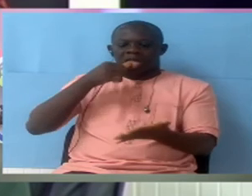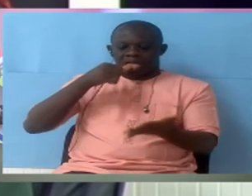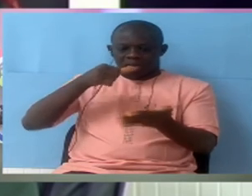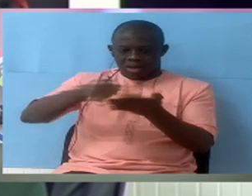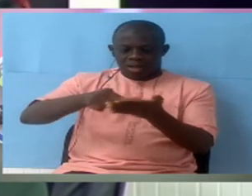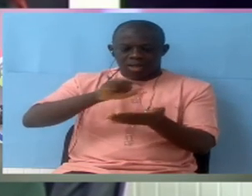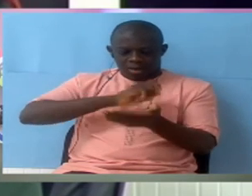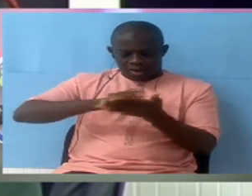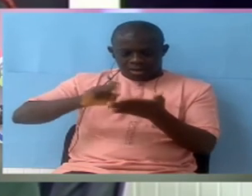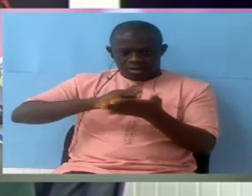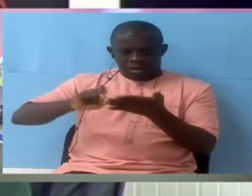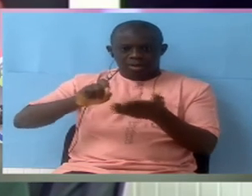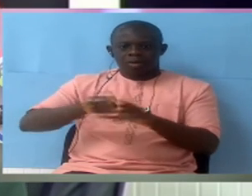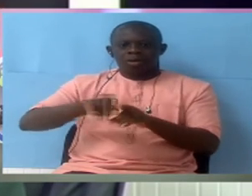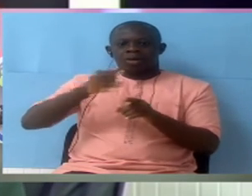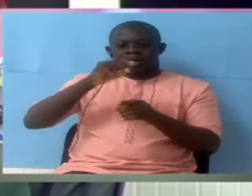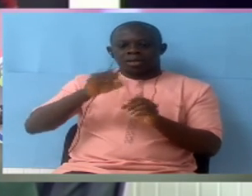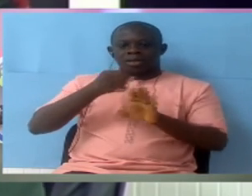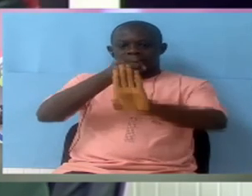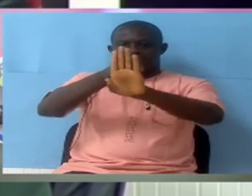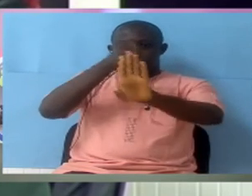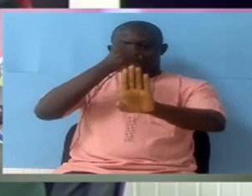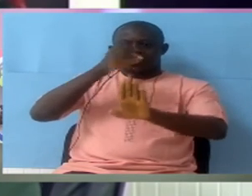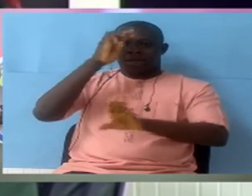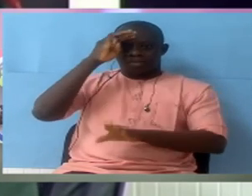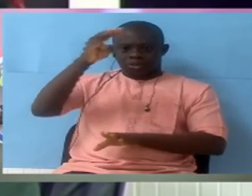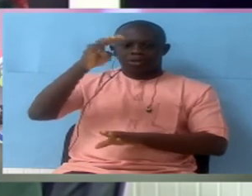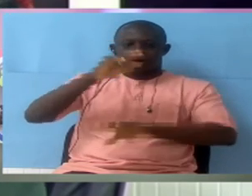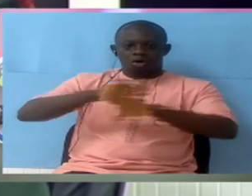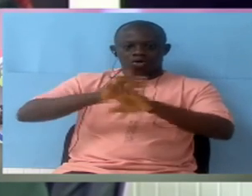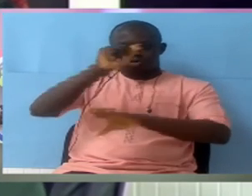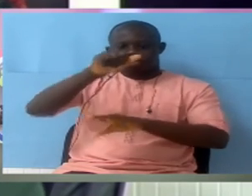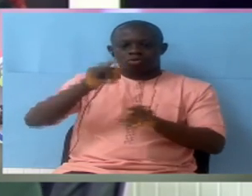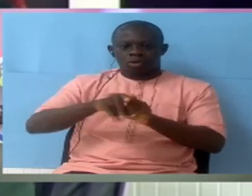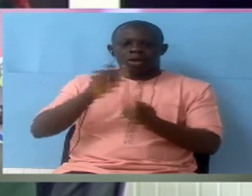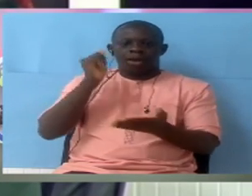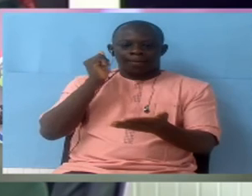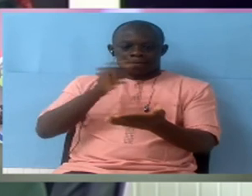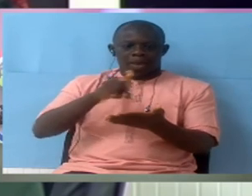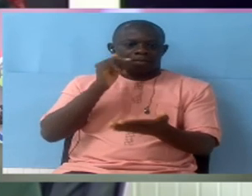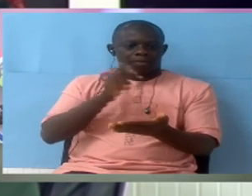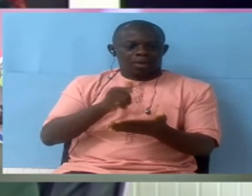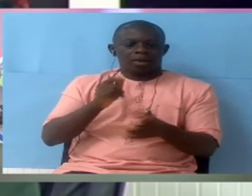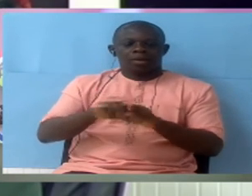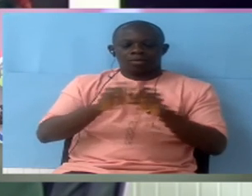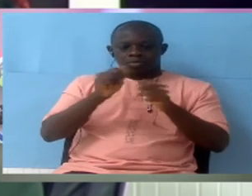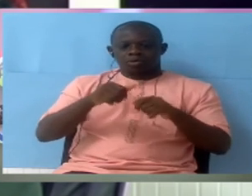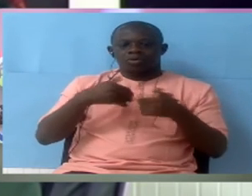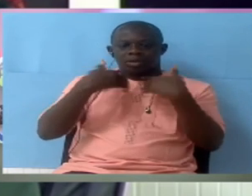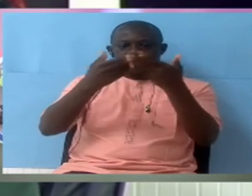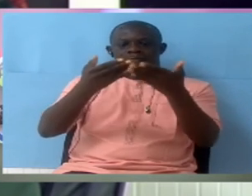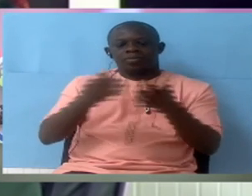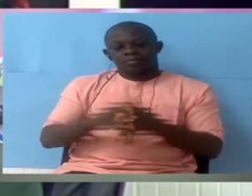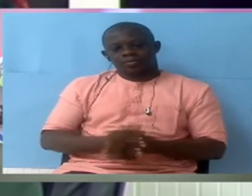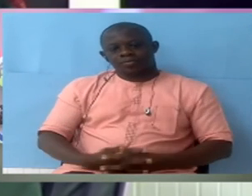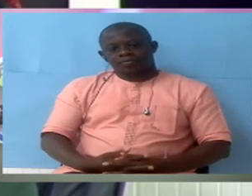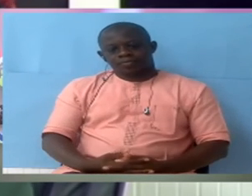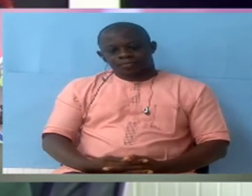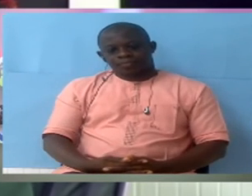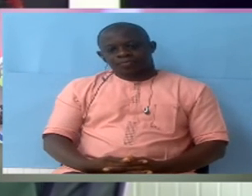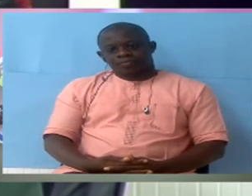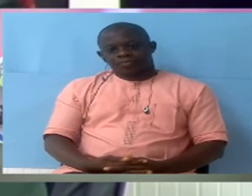defense ministry for your per diem. Nda xam sax finance director bi dafa wara binda letter ngir ñu mën la fay li nga